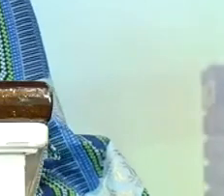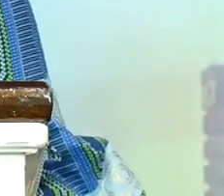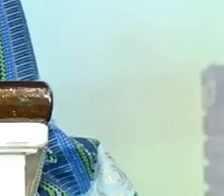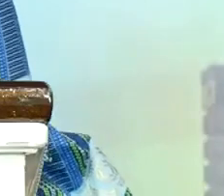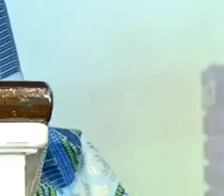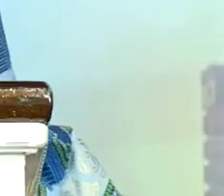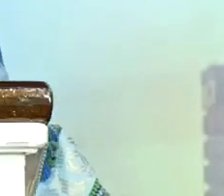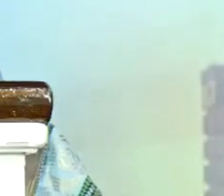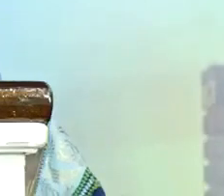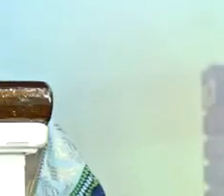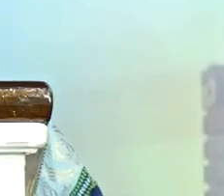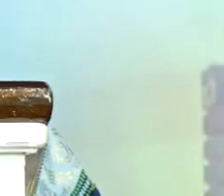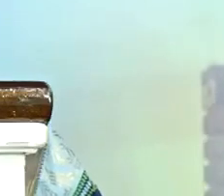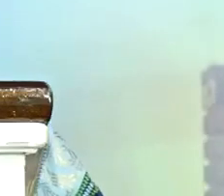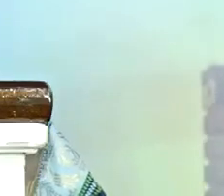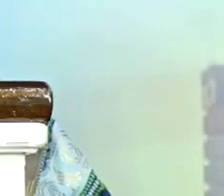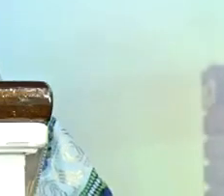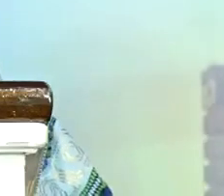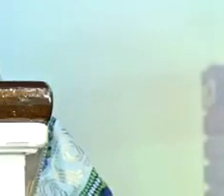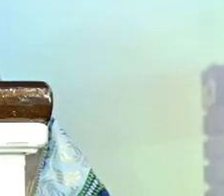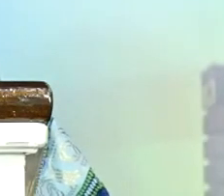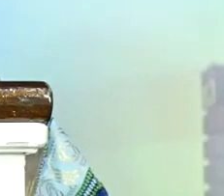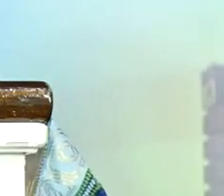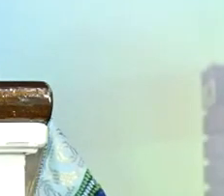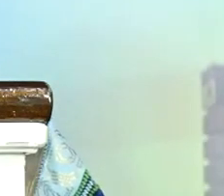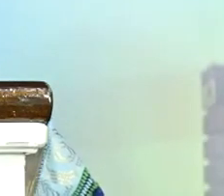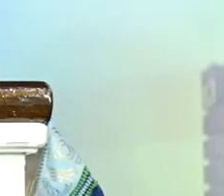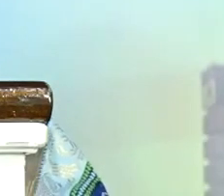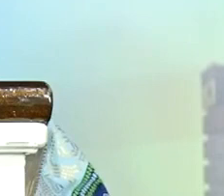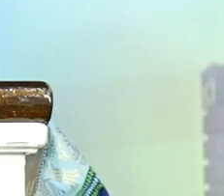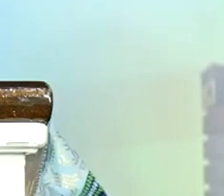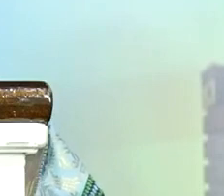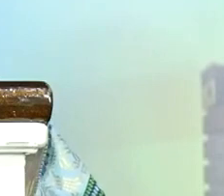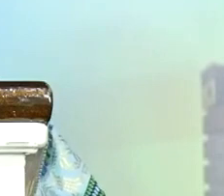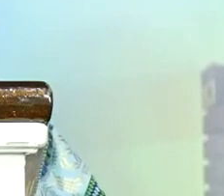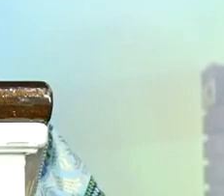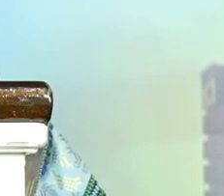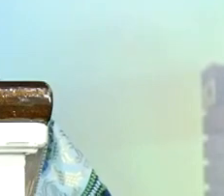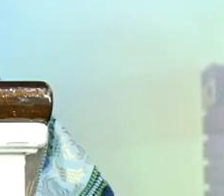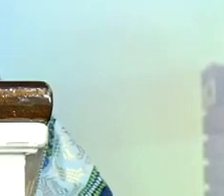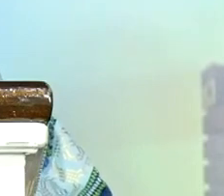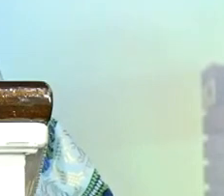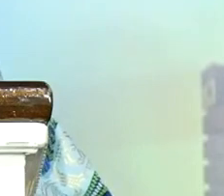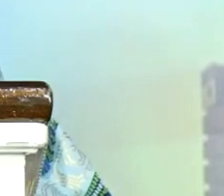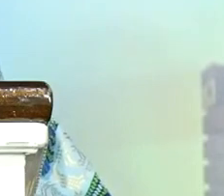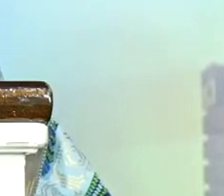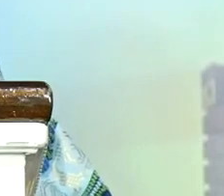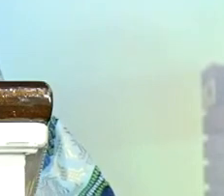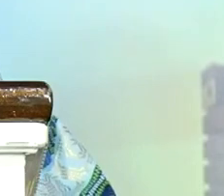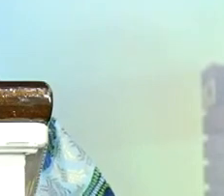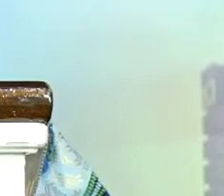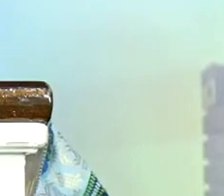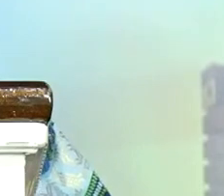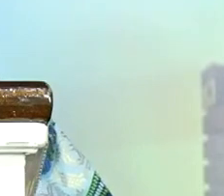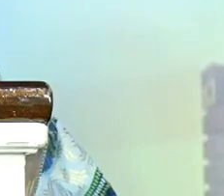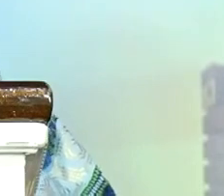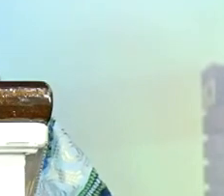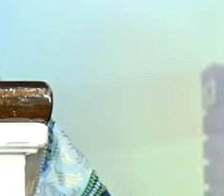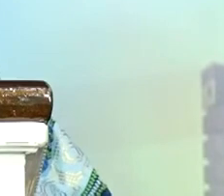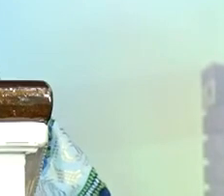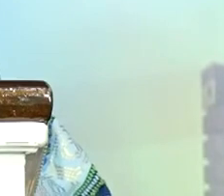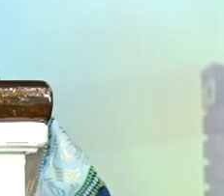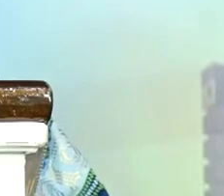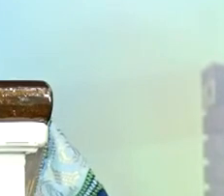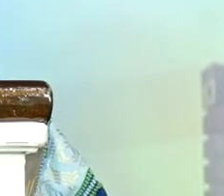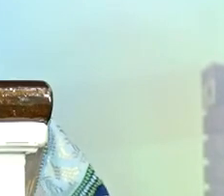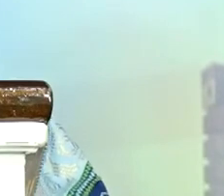these psychoactive substances are broadly classified into what are called stimulants, they are depressants, they are hallucinogens, they are